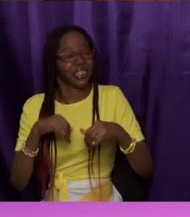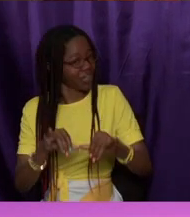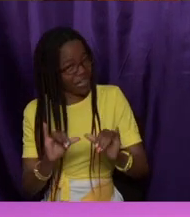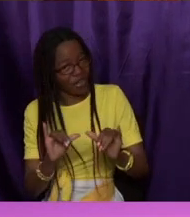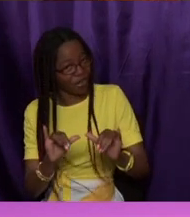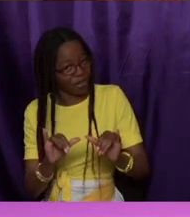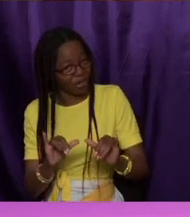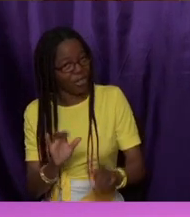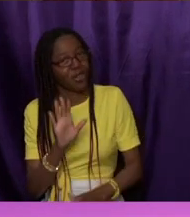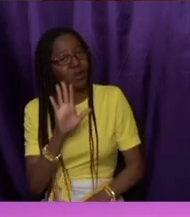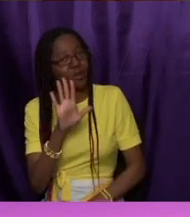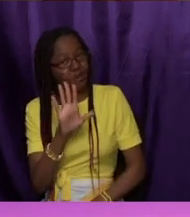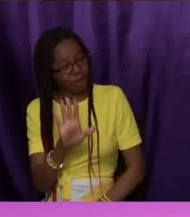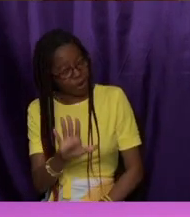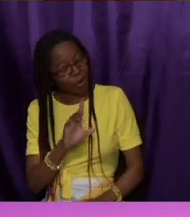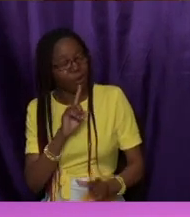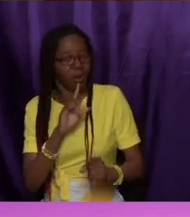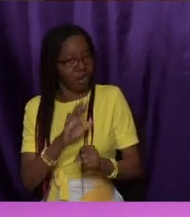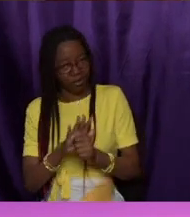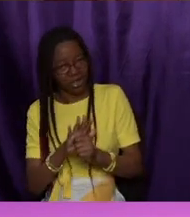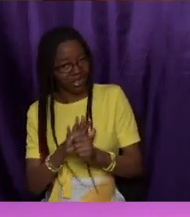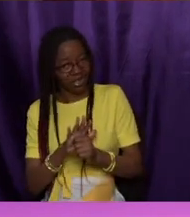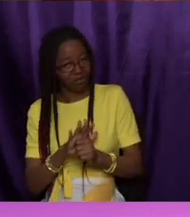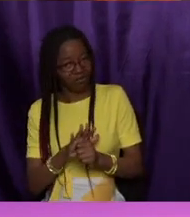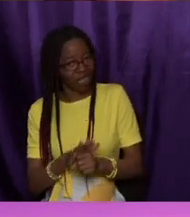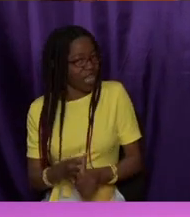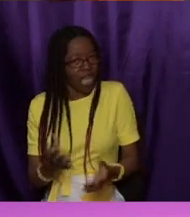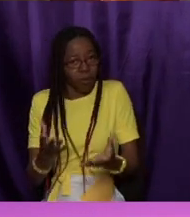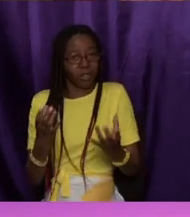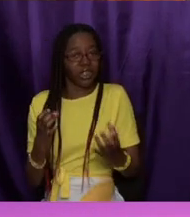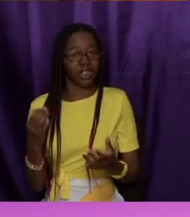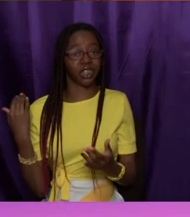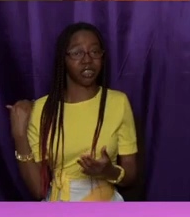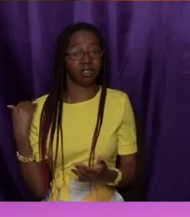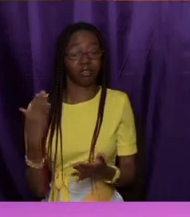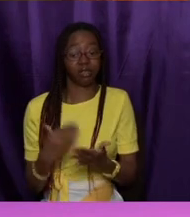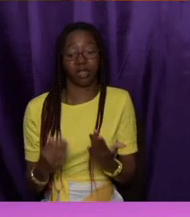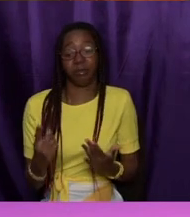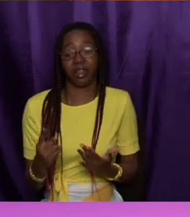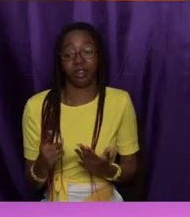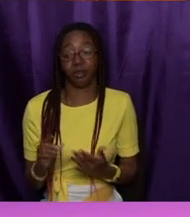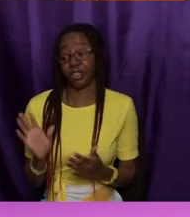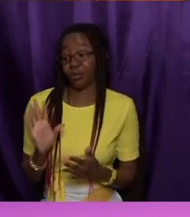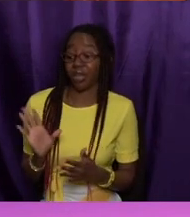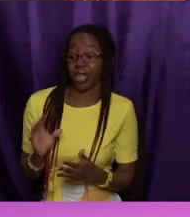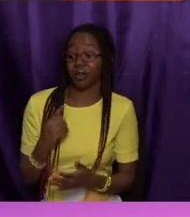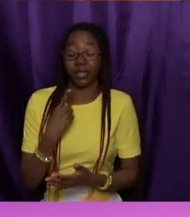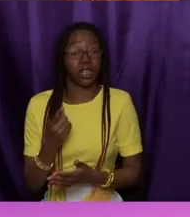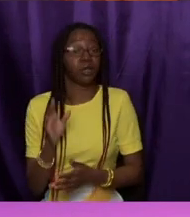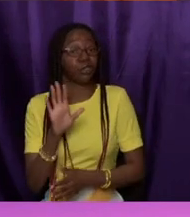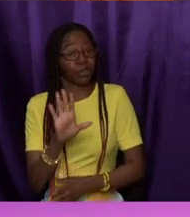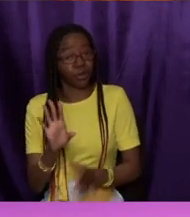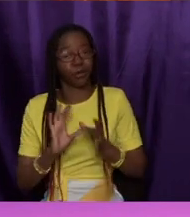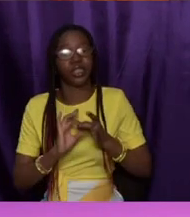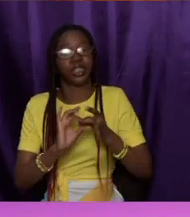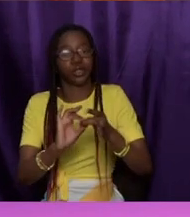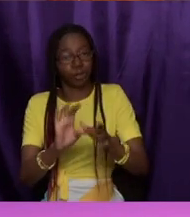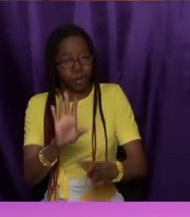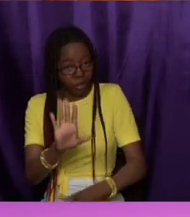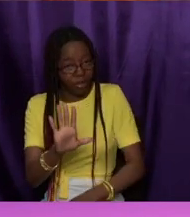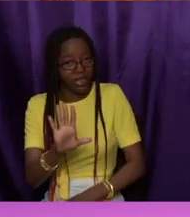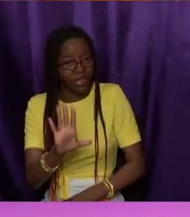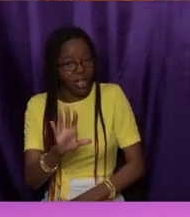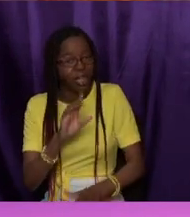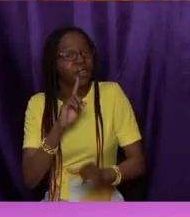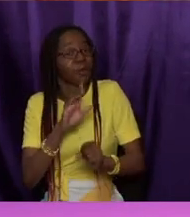still your promise. I wish you just tap somebody or just wave at them and just tell them it's yours. It's yours.